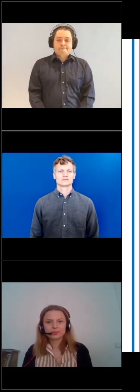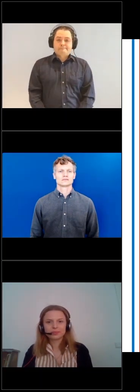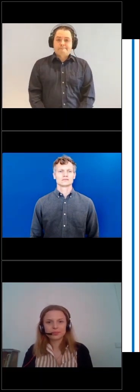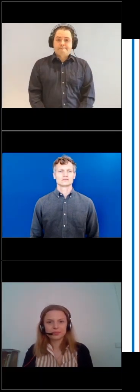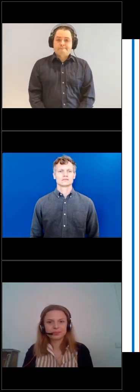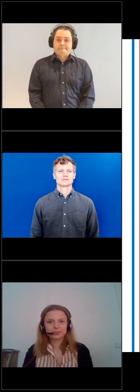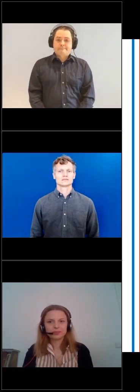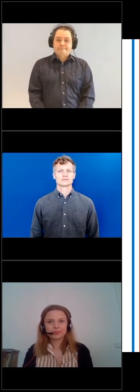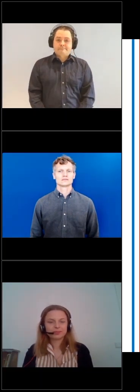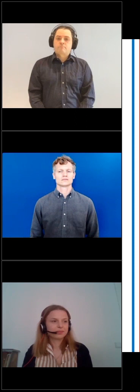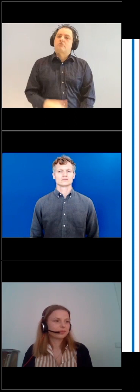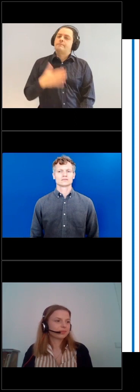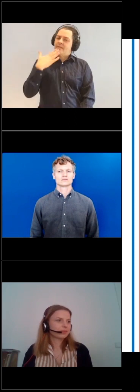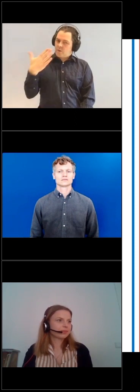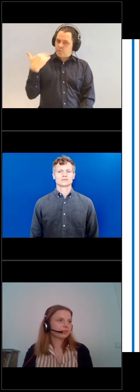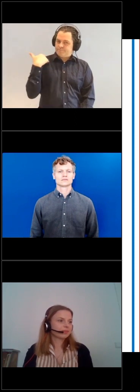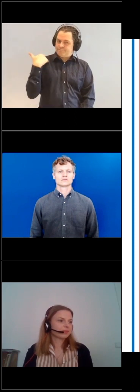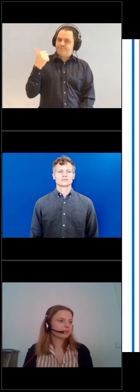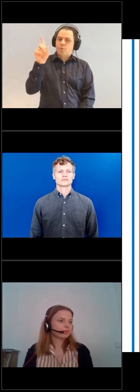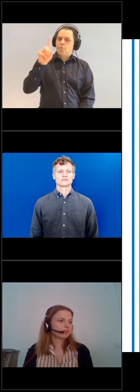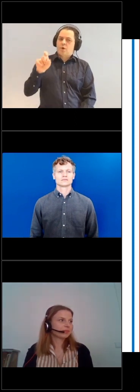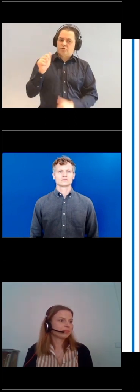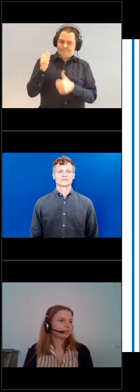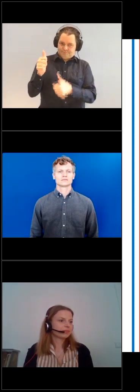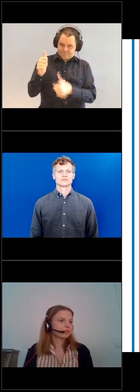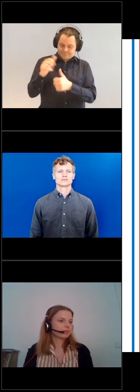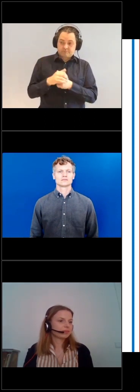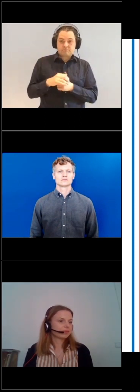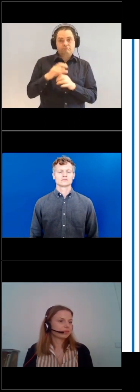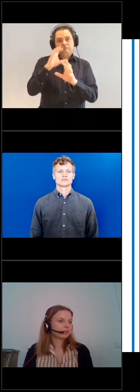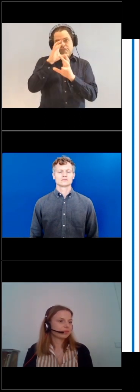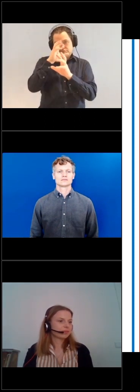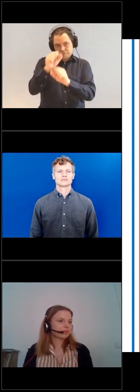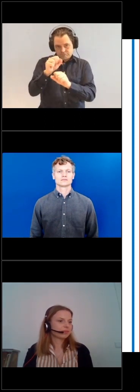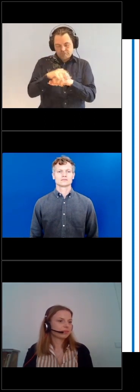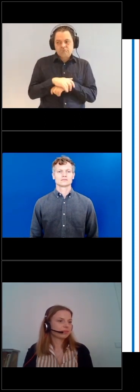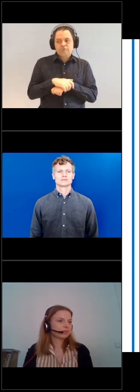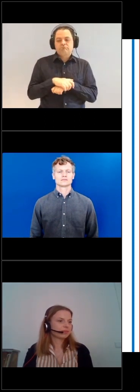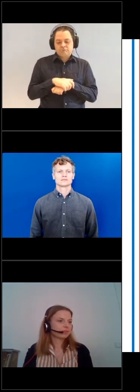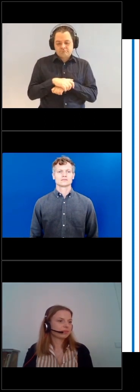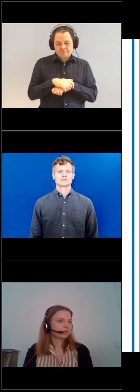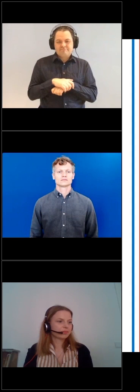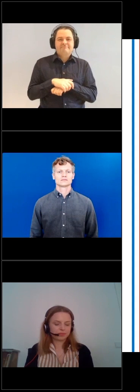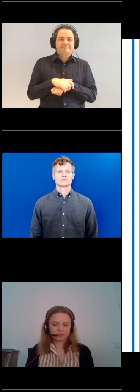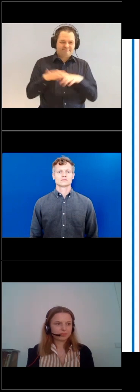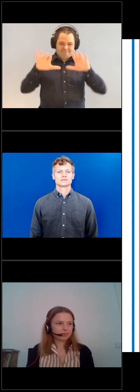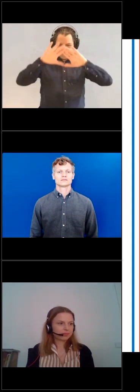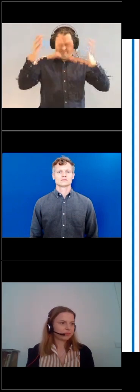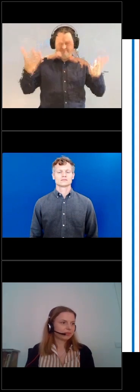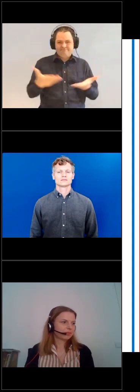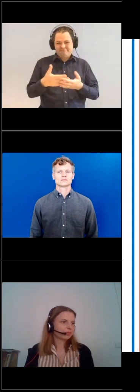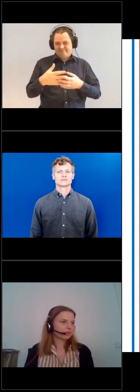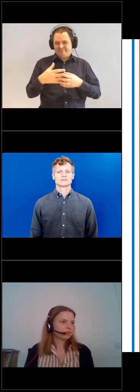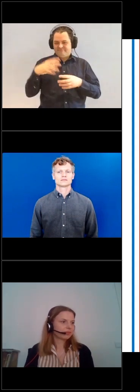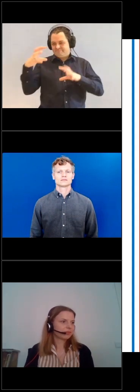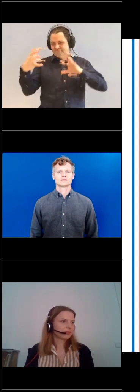Yes, thank you, Sabrina. And yeah, thanks for the question. This is really interesting, and it's actually a story we hear in many different countries. On